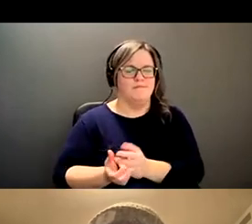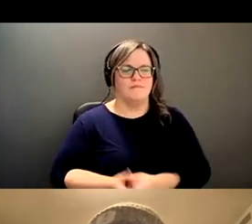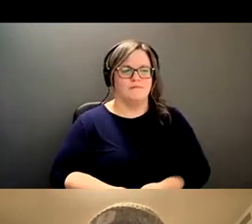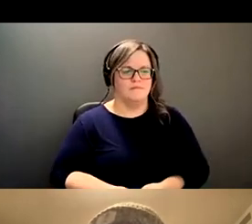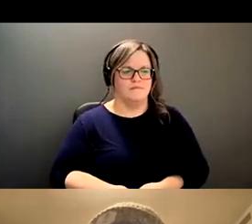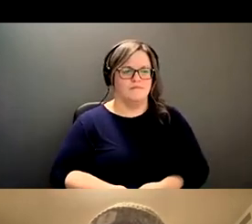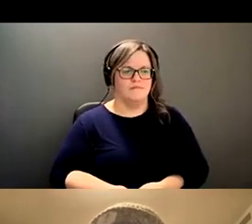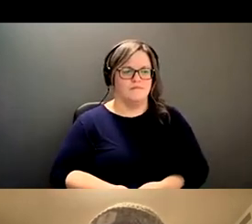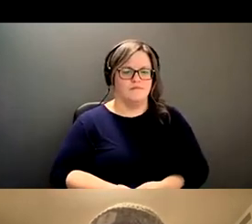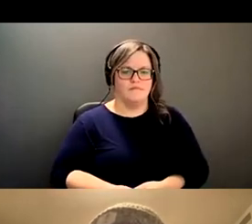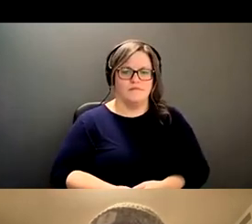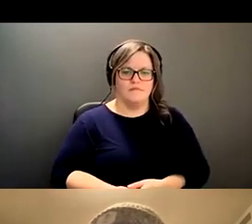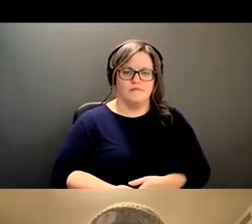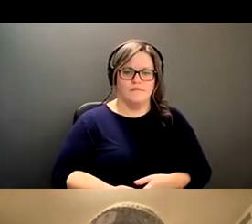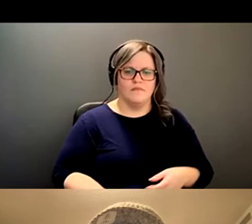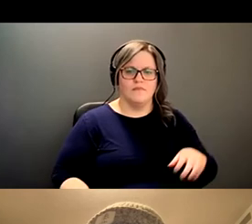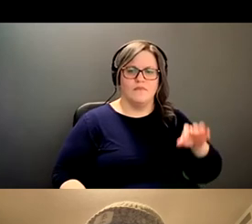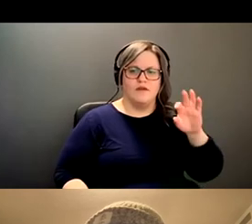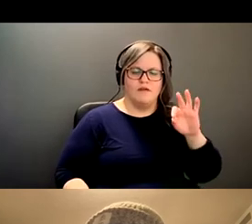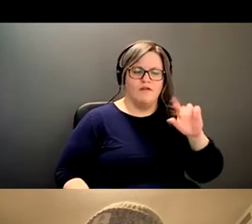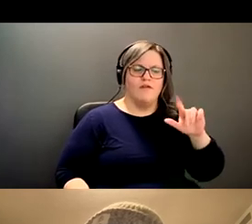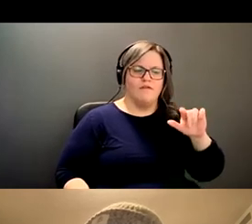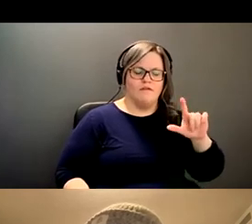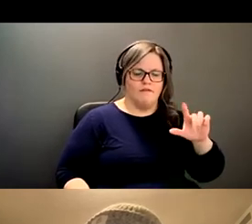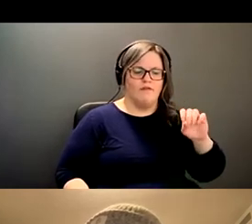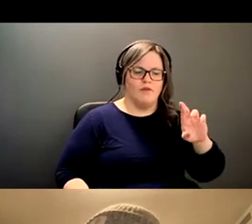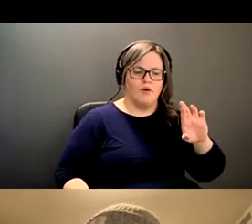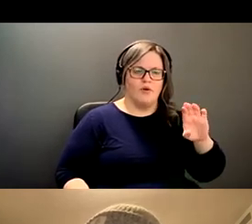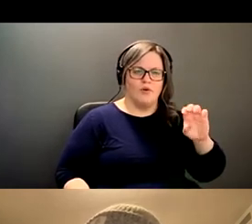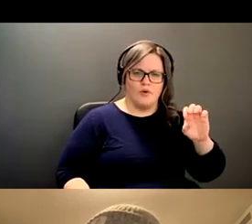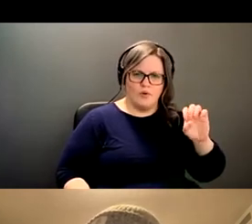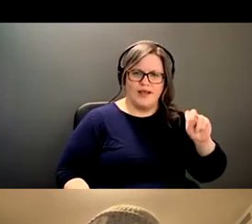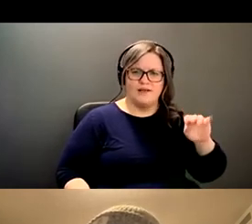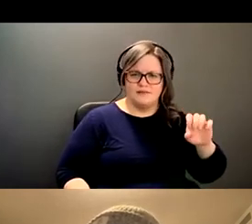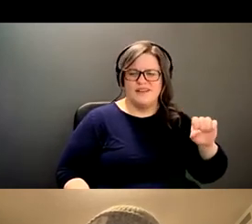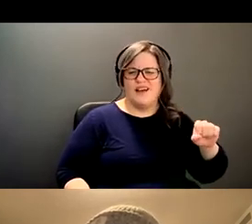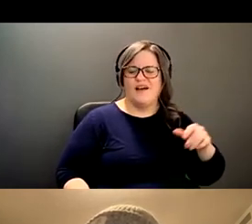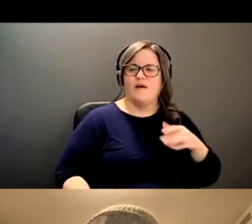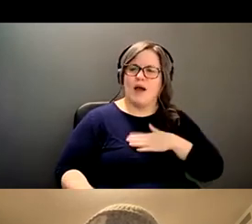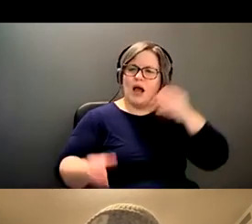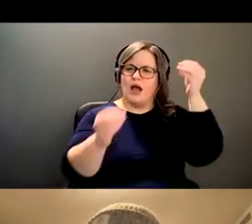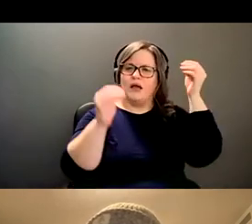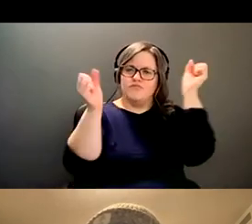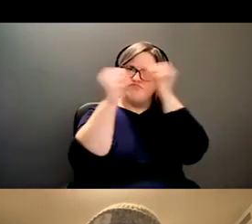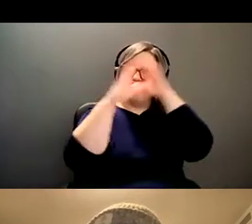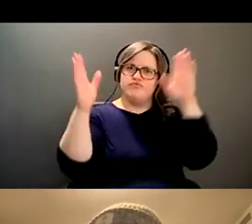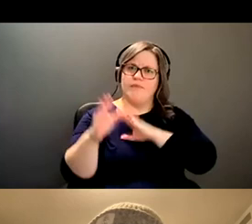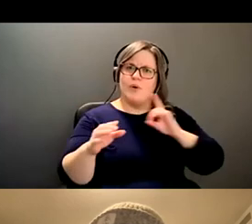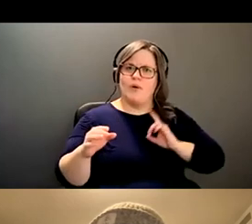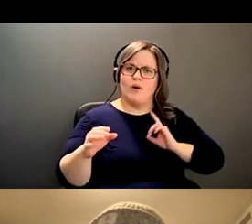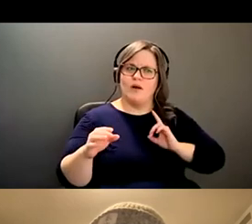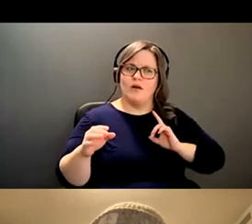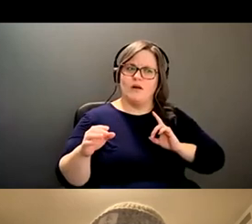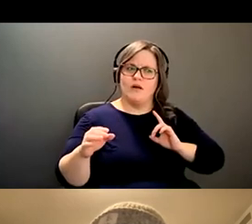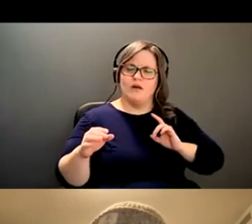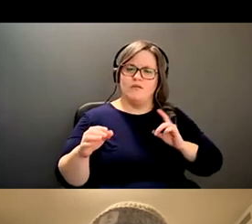Yeah, I think I've gotten all of my like information and education about what boards do from like seeing them, rather than anyone having ever